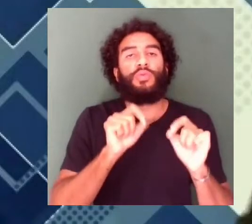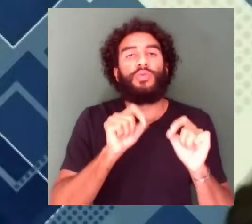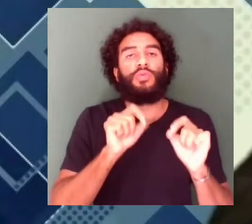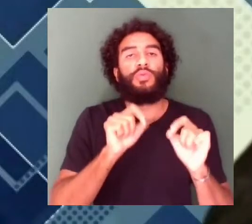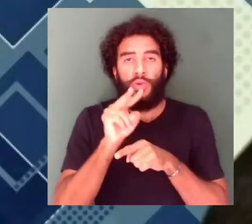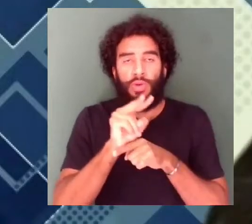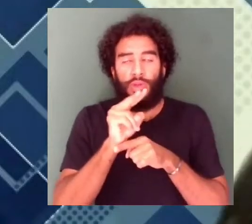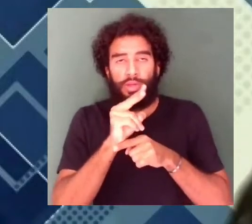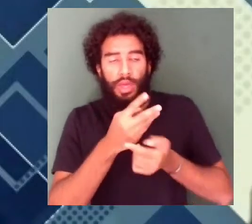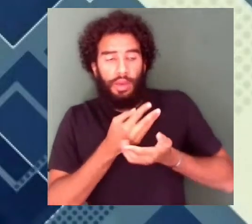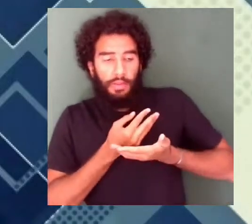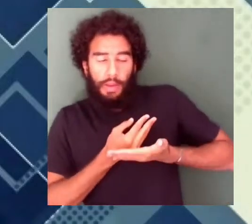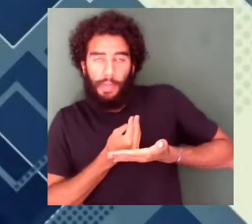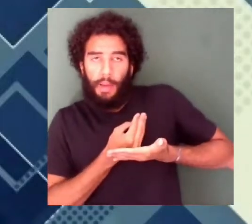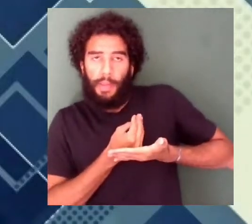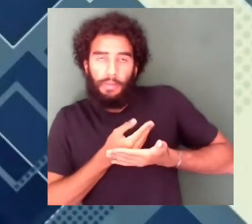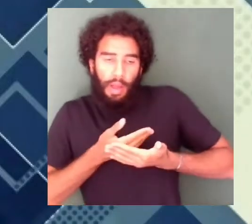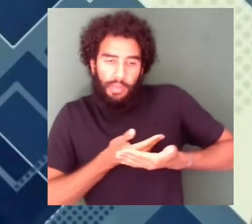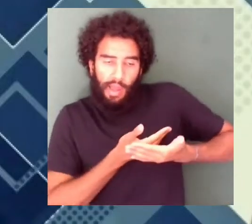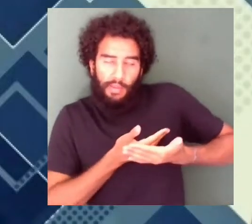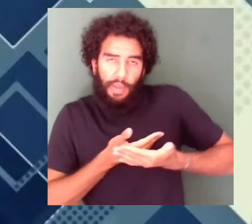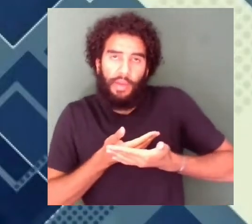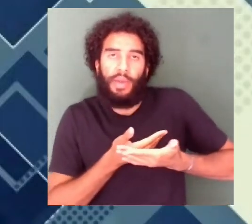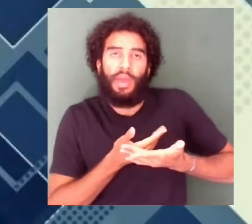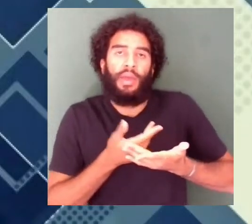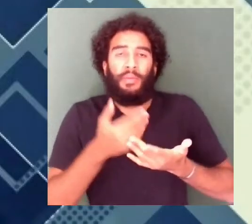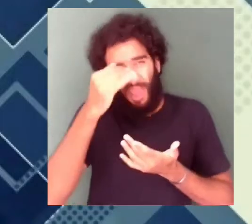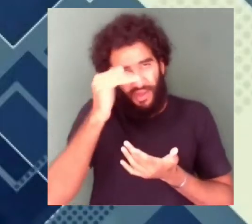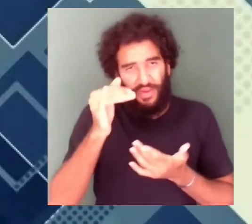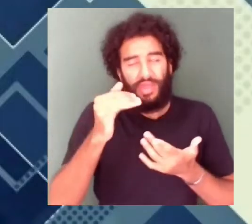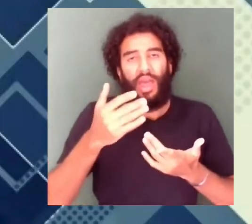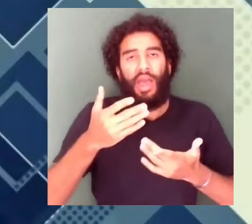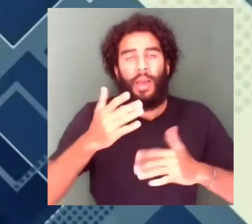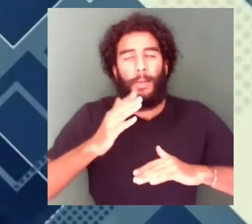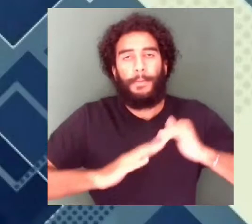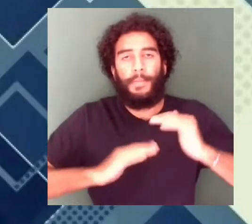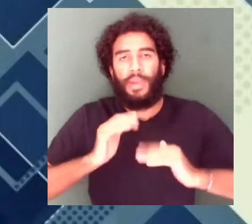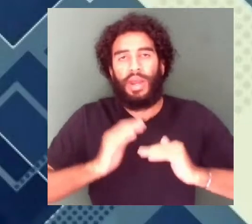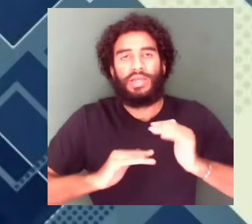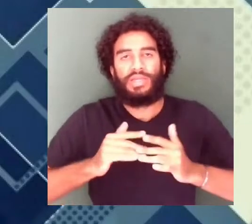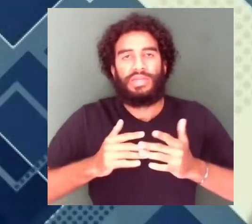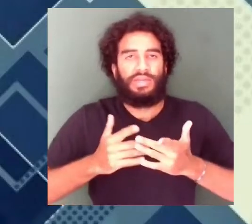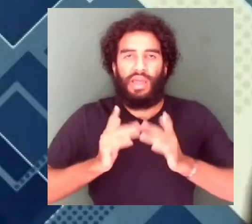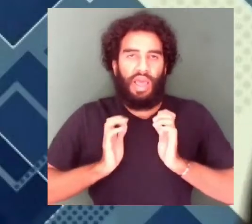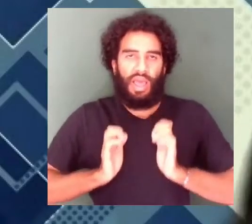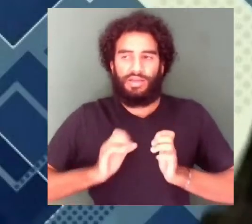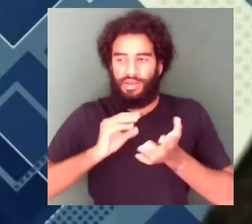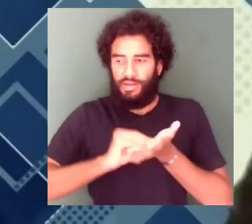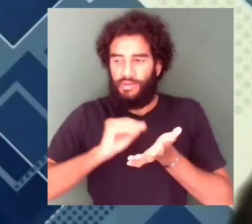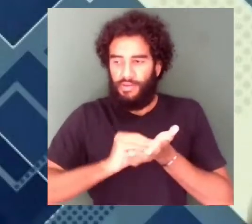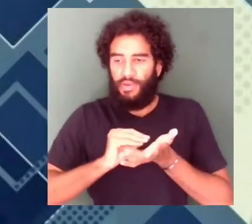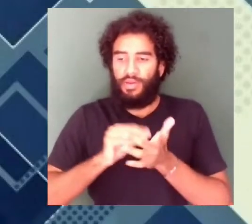guarantee that the norm will fulfill its objective in combating unethical